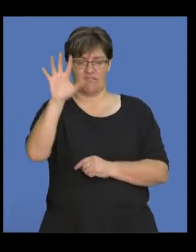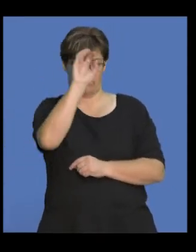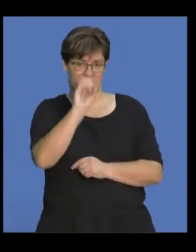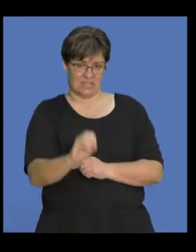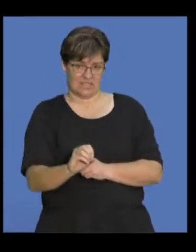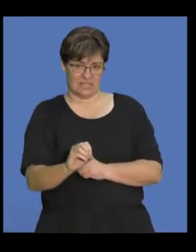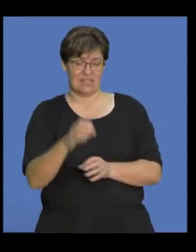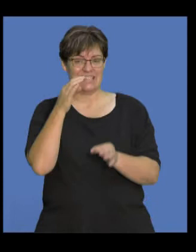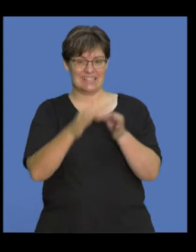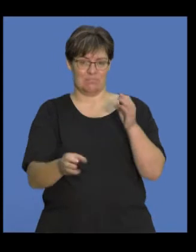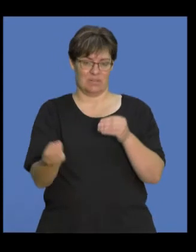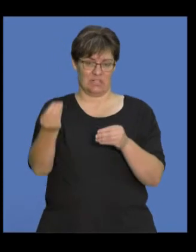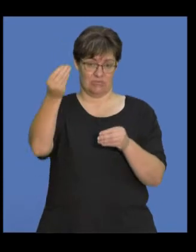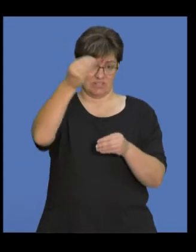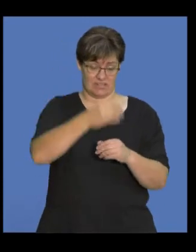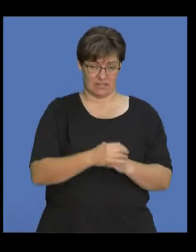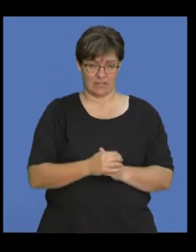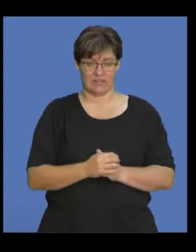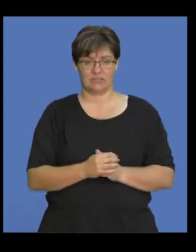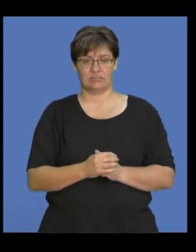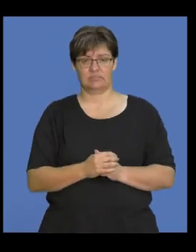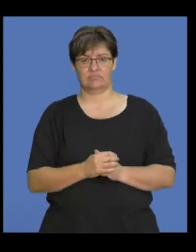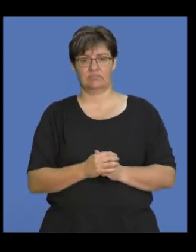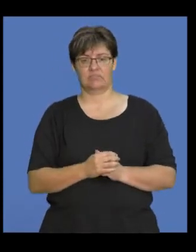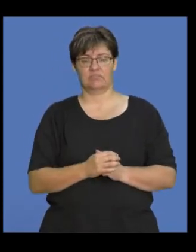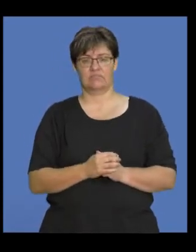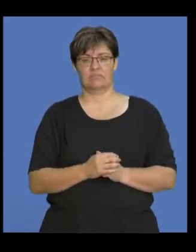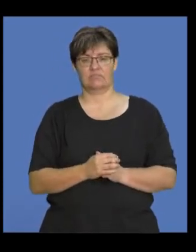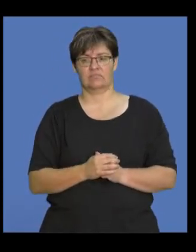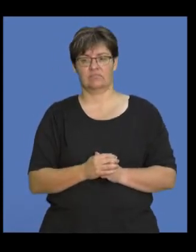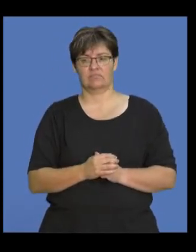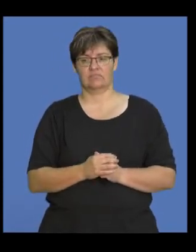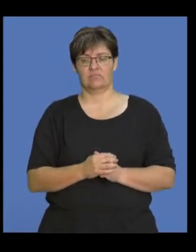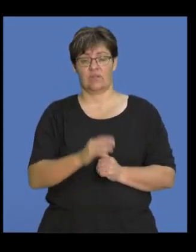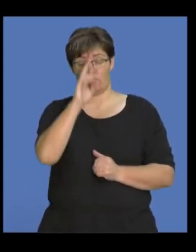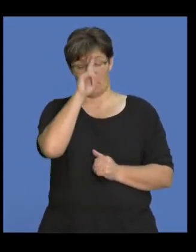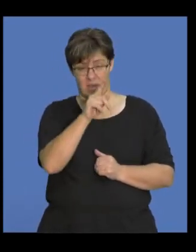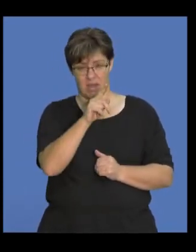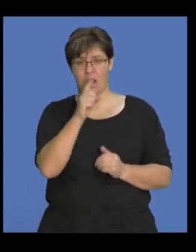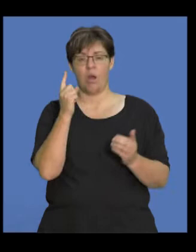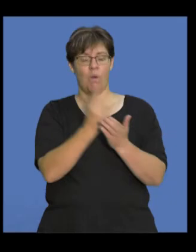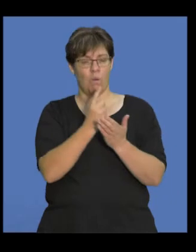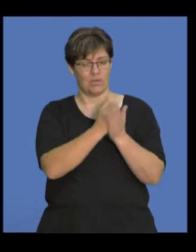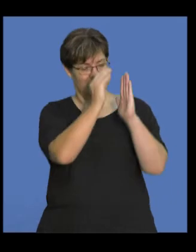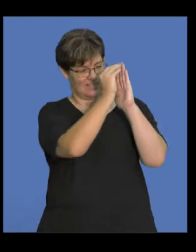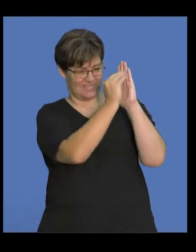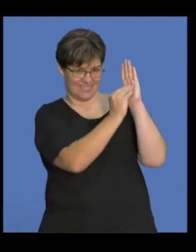simple interest. So this will then be, remember I'm always also gonna go back to